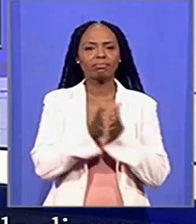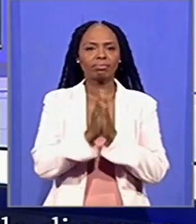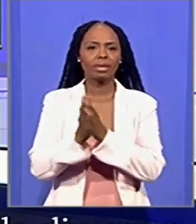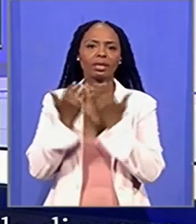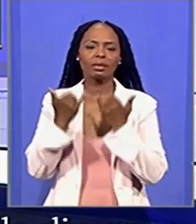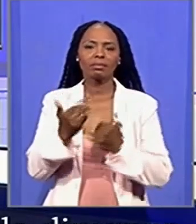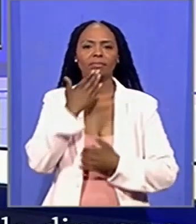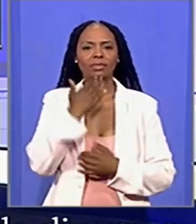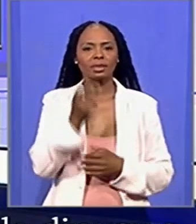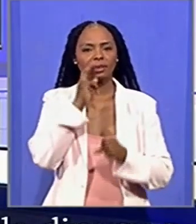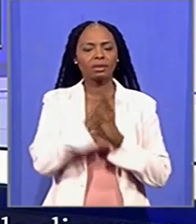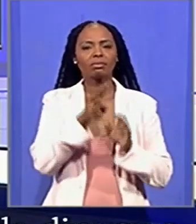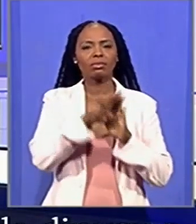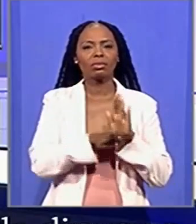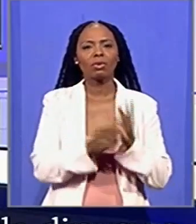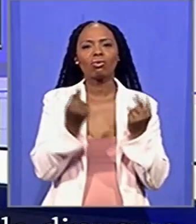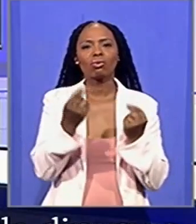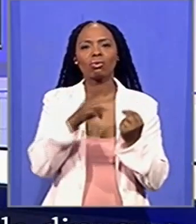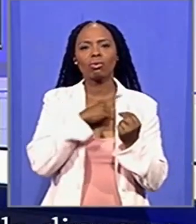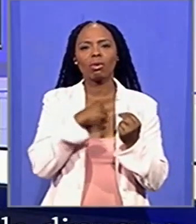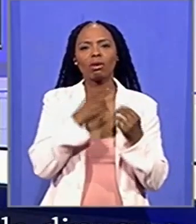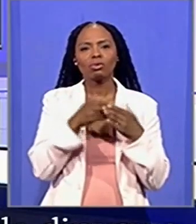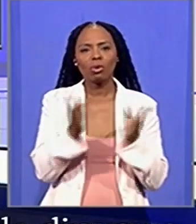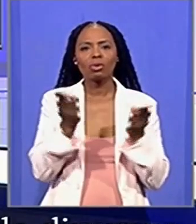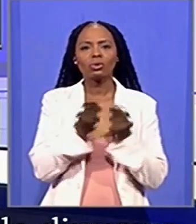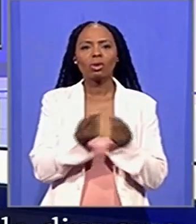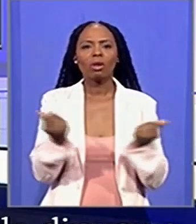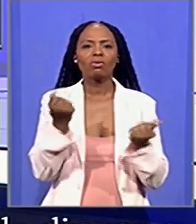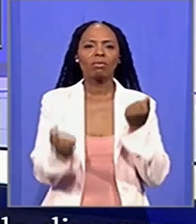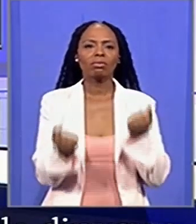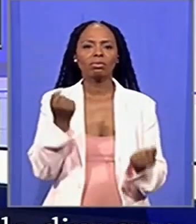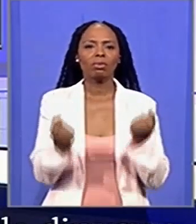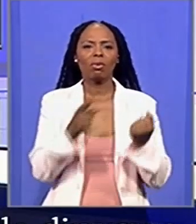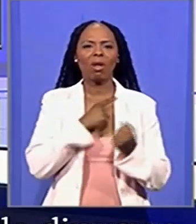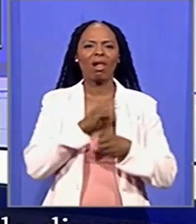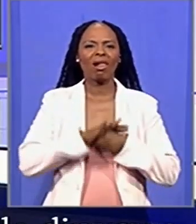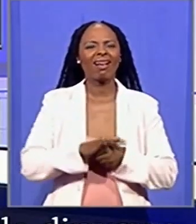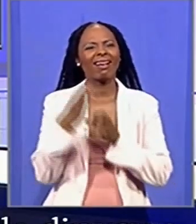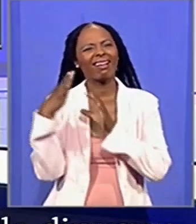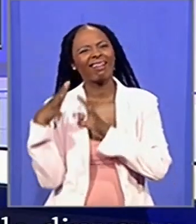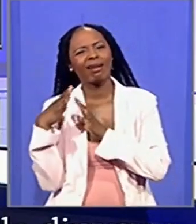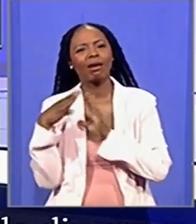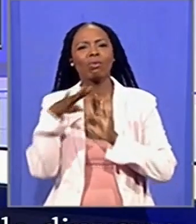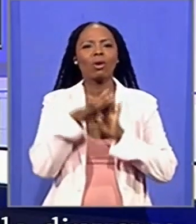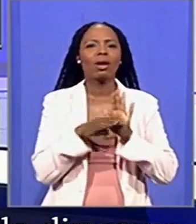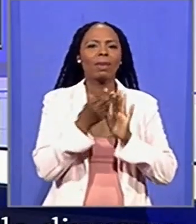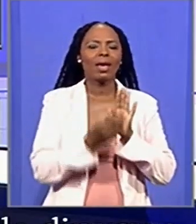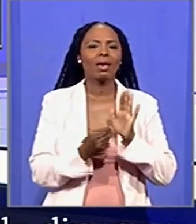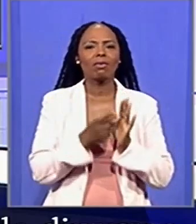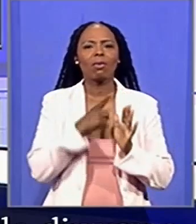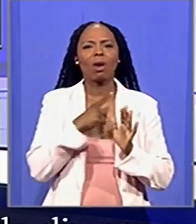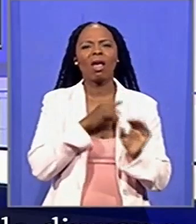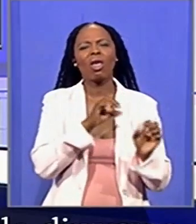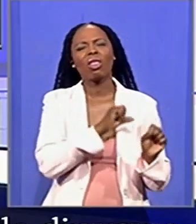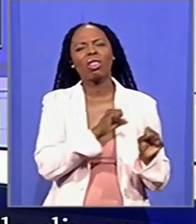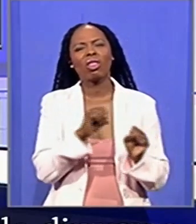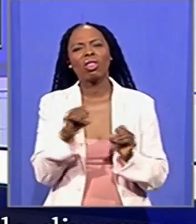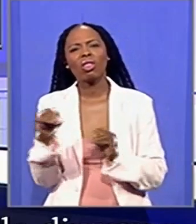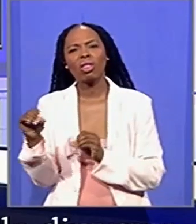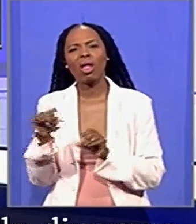be le metjha e meng ya ho rarolla dinyewe e ka thusang ho fokotsa tshubihlellano e teng lenaneng ya dinyewe tse nkang dilemo